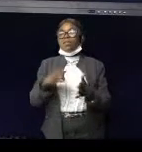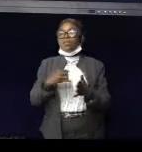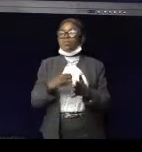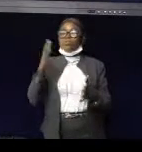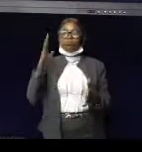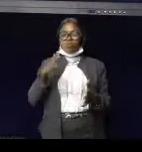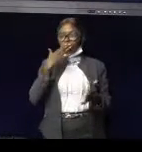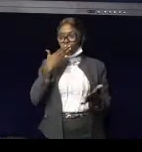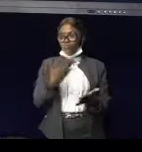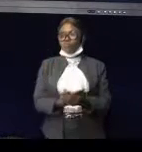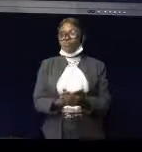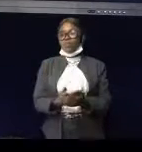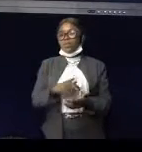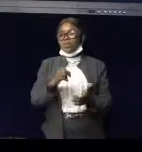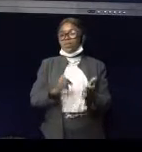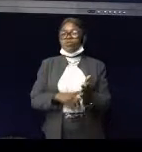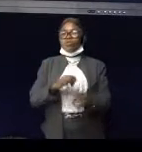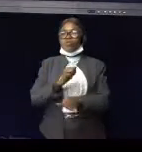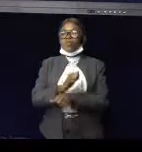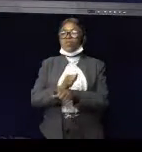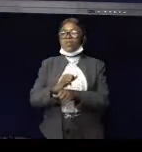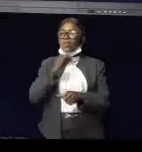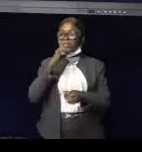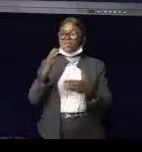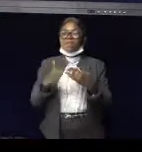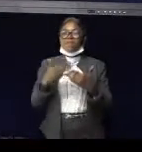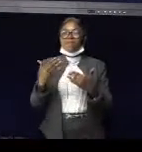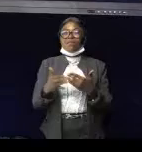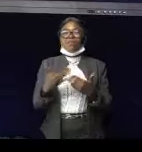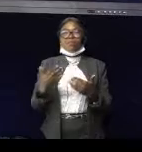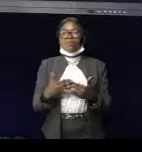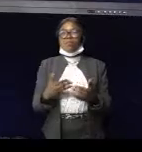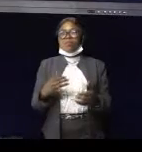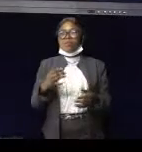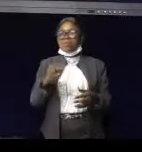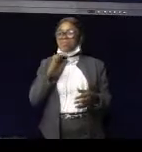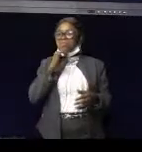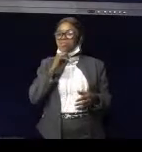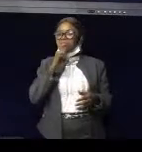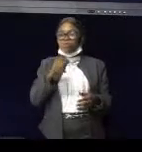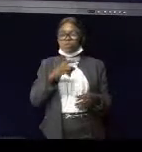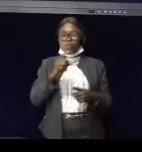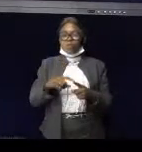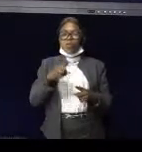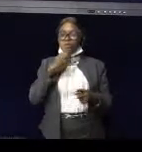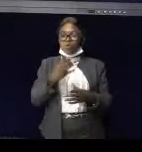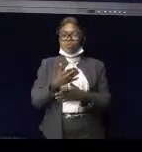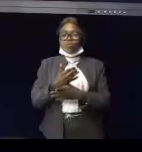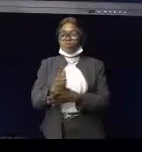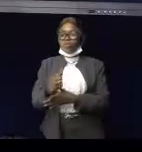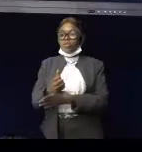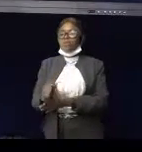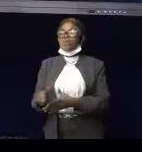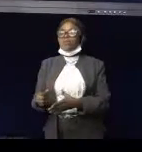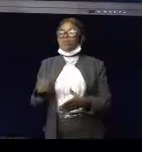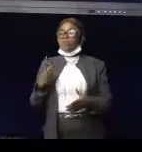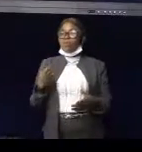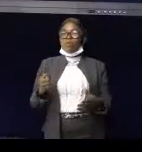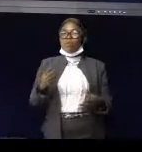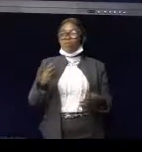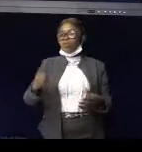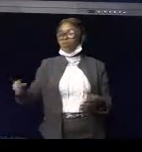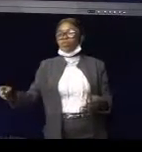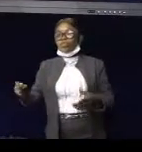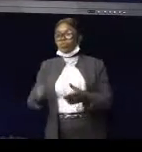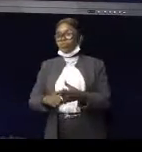differently. Okay, you can see that this work is very easy. I mean, using ratios. It's not the way you want to share revenue or resources to